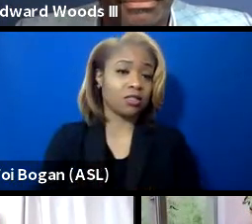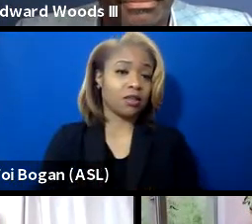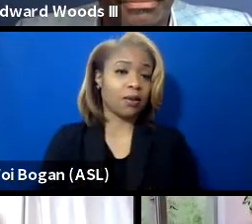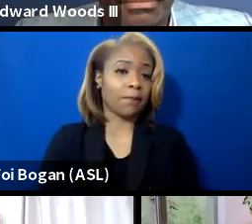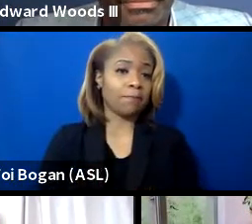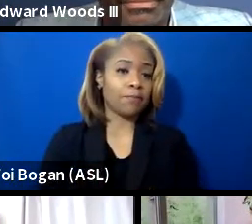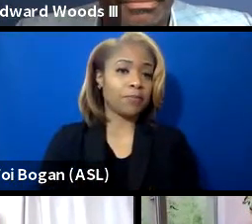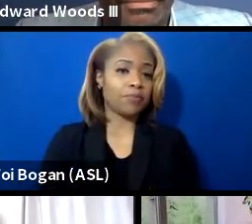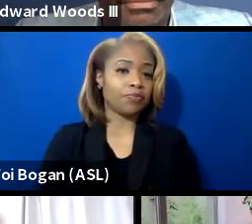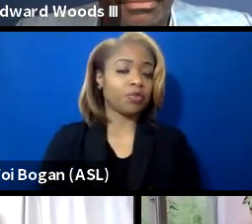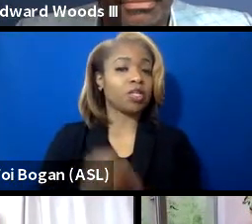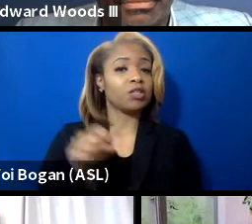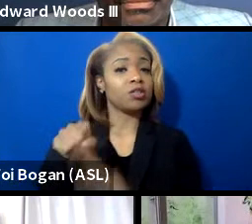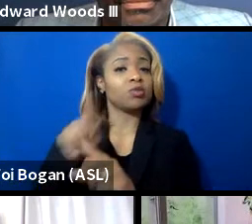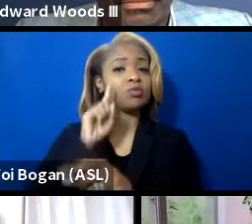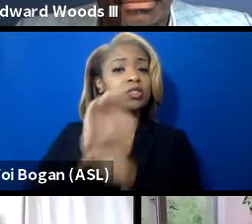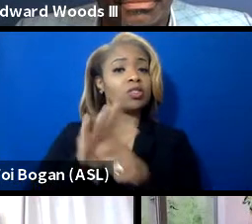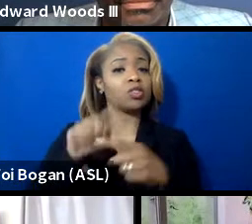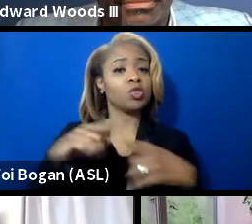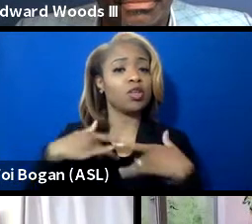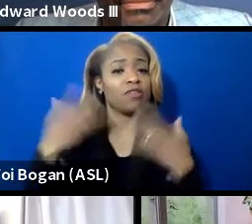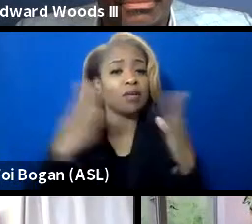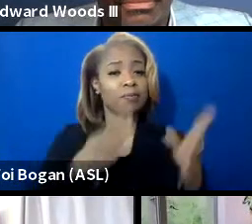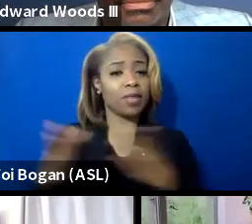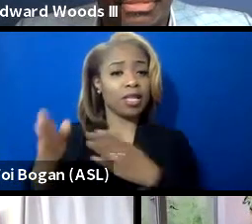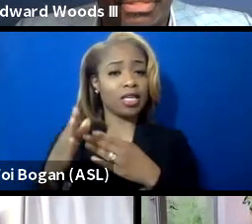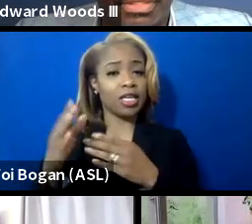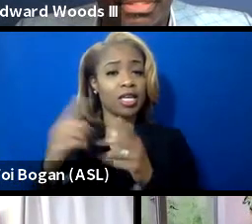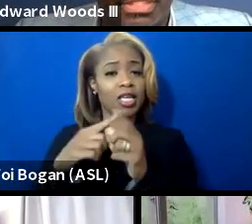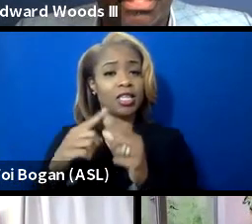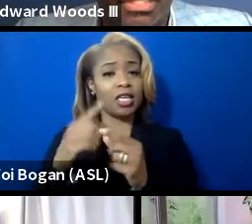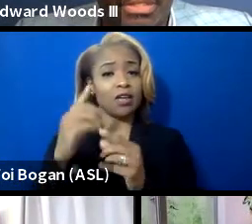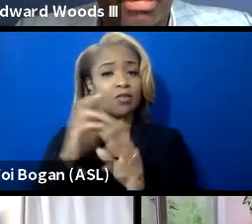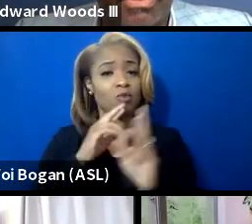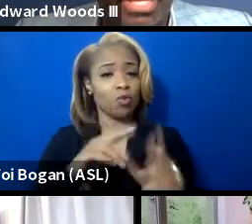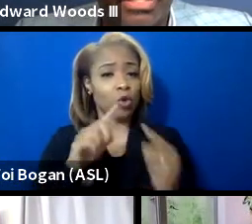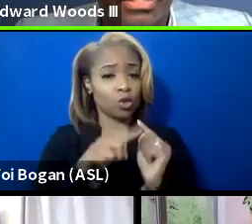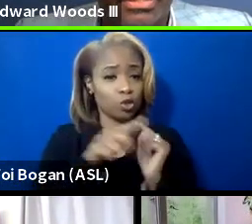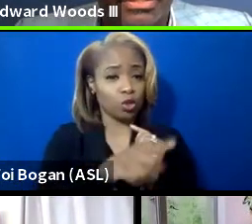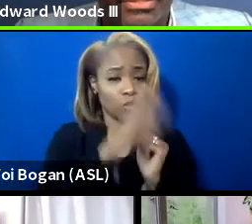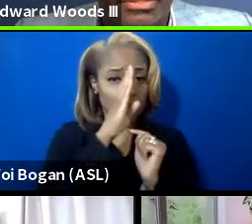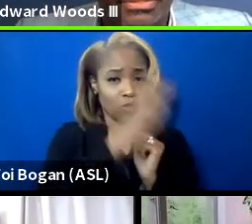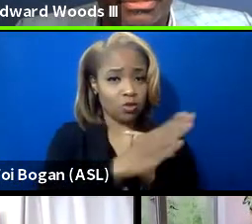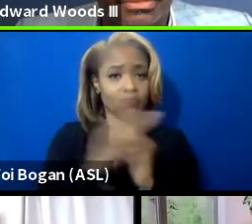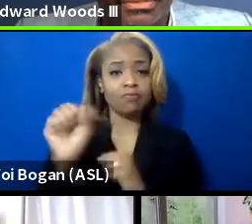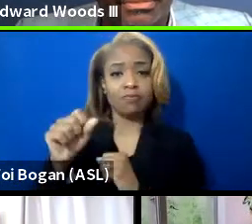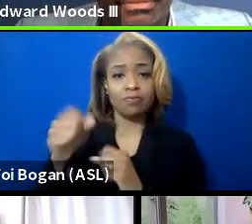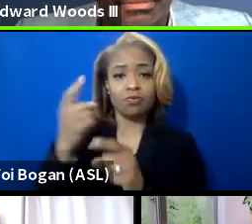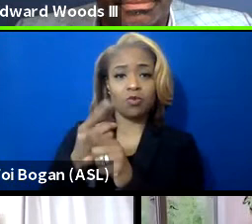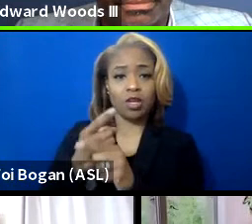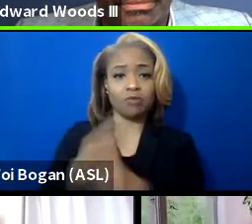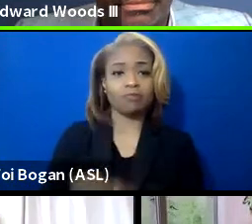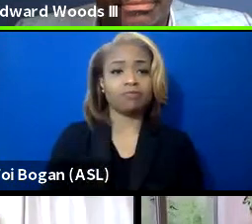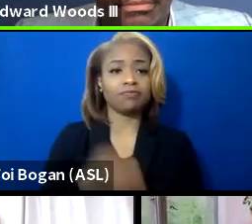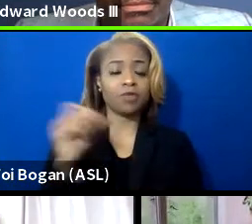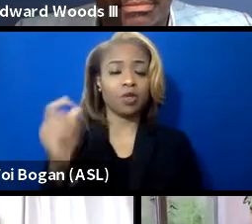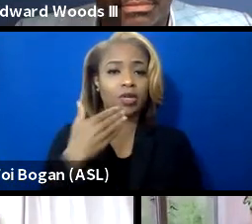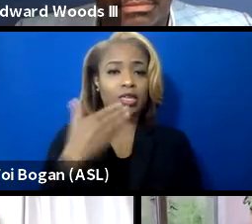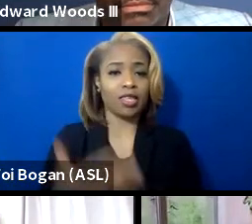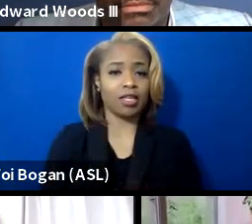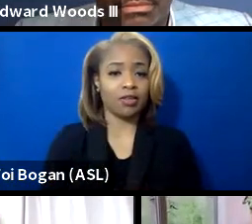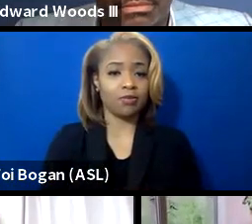And so she'll be dedicated to event planning only and report to you? Is that how it's set up? Correct. Okay.